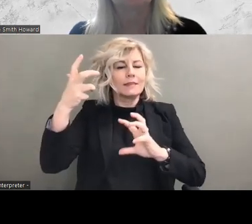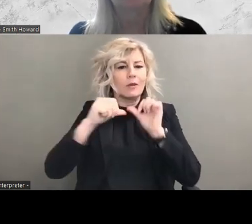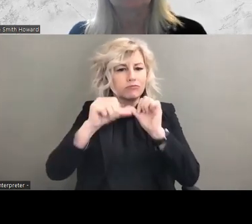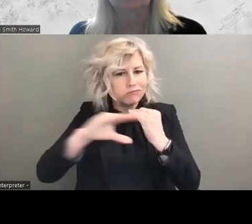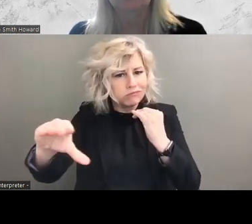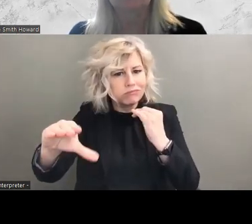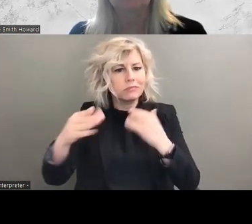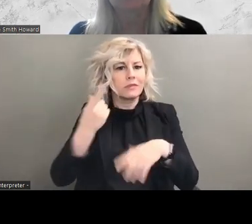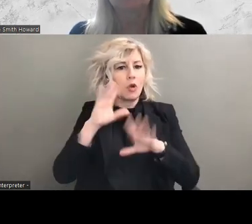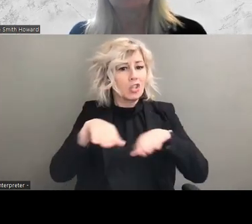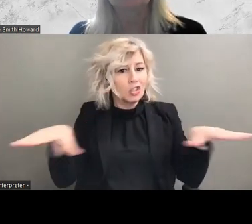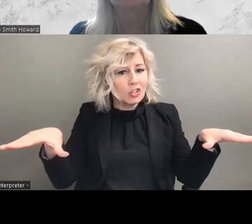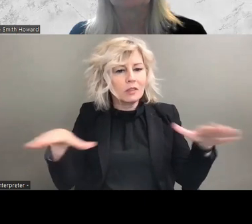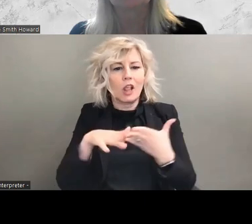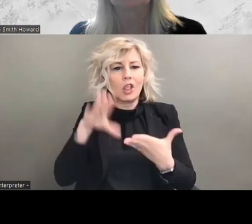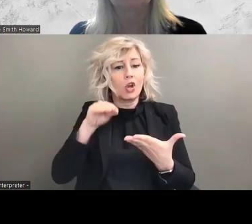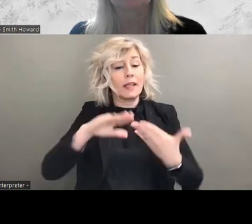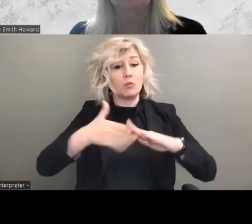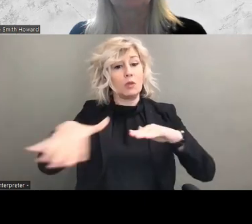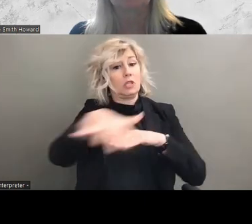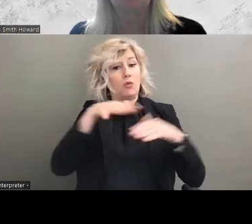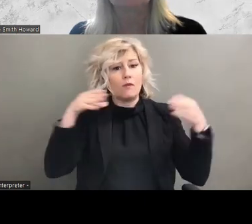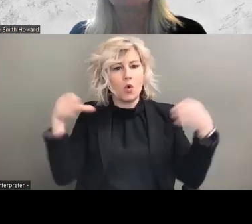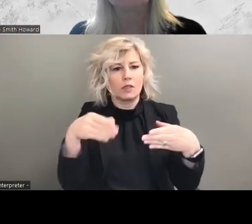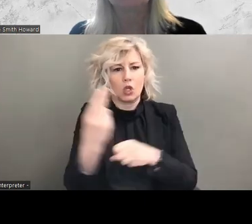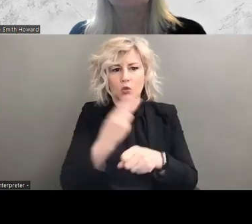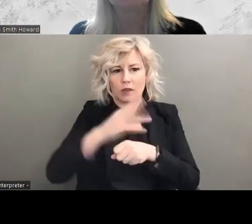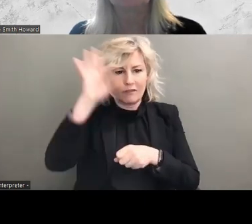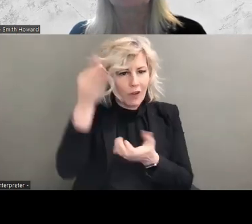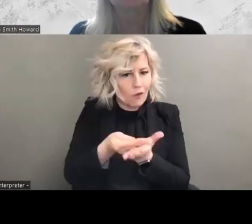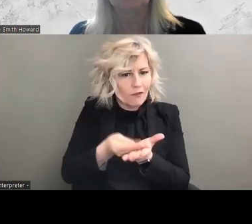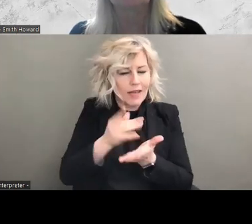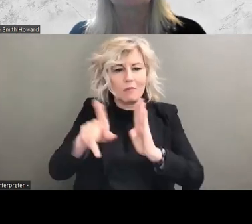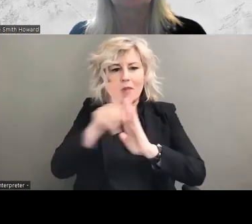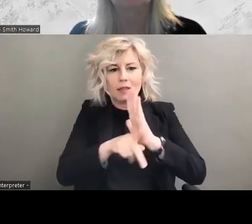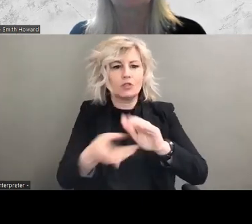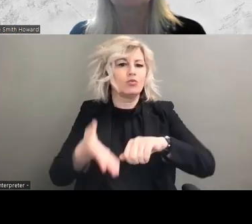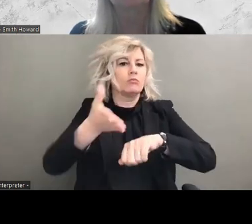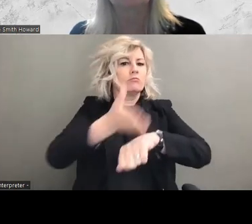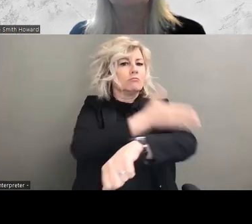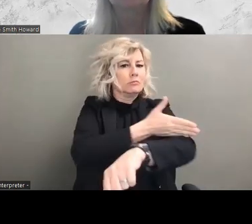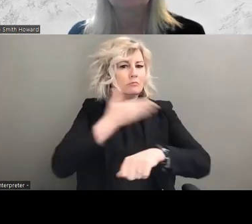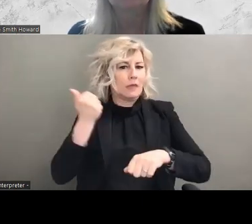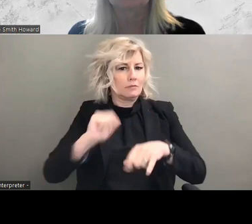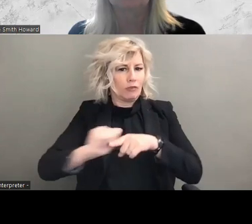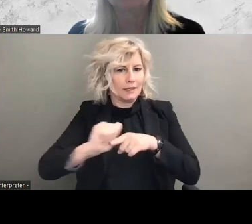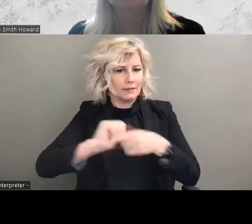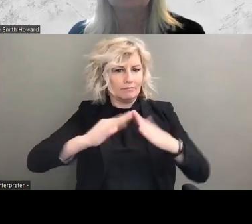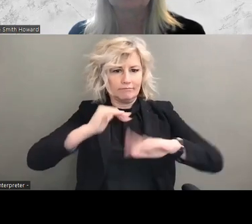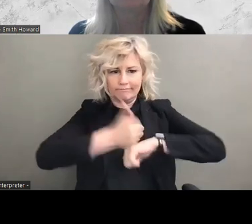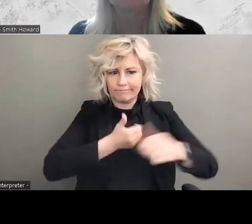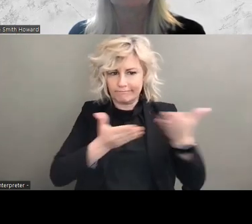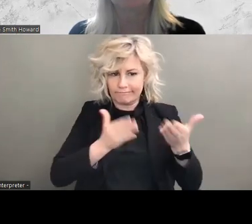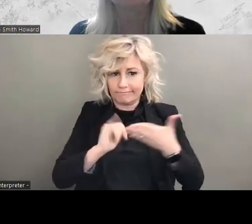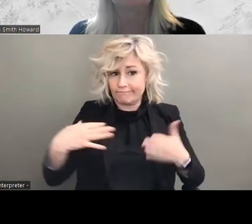children. The Learning Community will focus on leveraging federal funding and policy to increase best practice community-based services that are